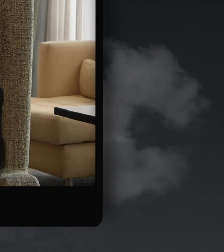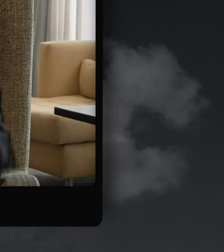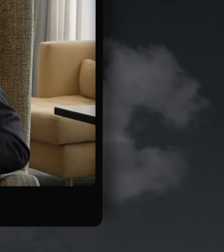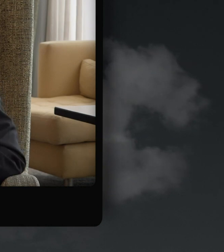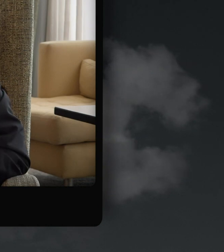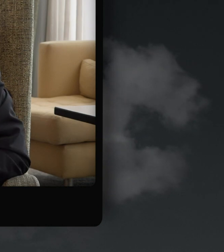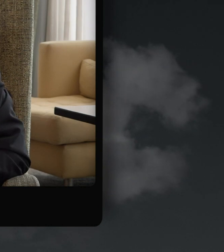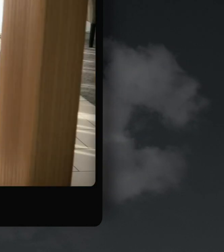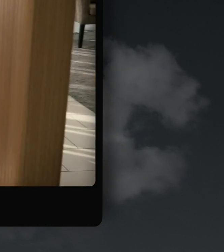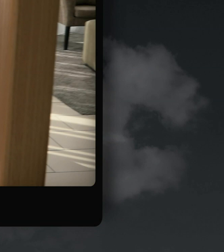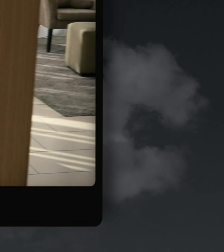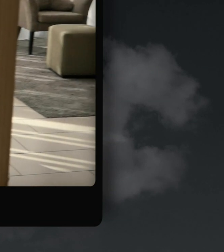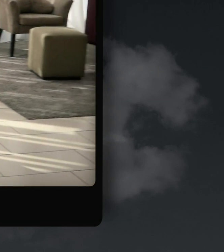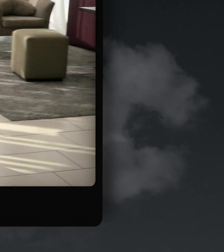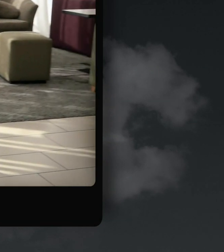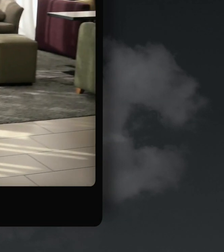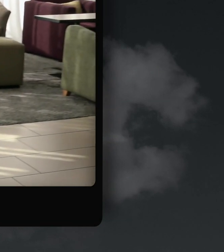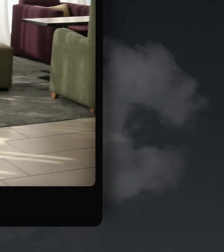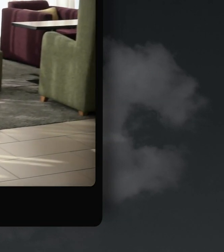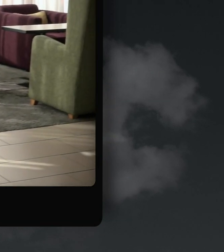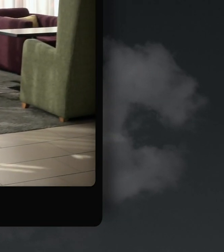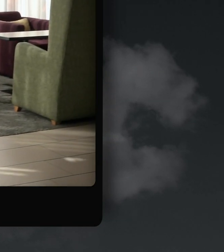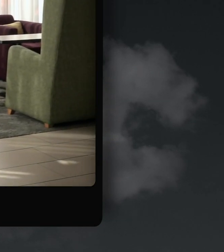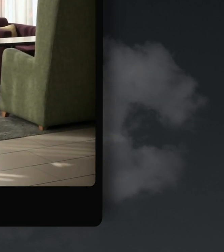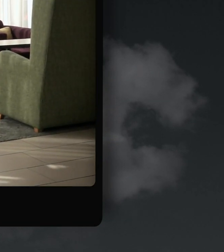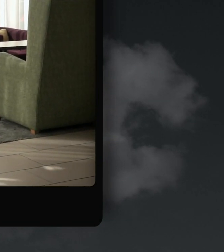the hotel. And yes, we have achieved our objectives.